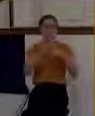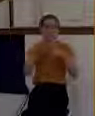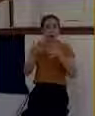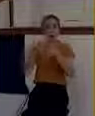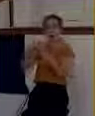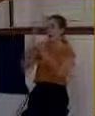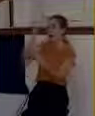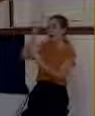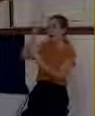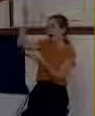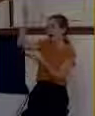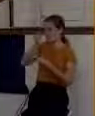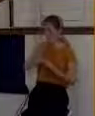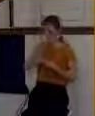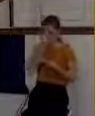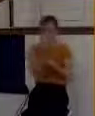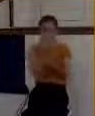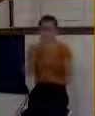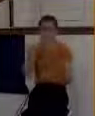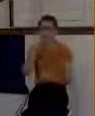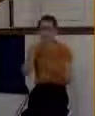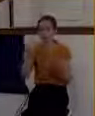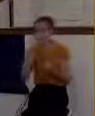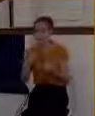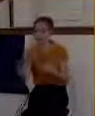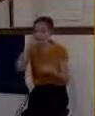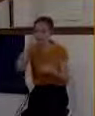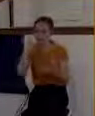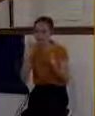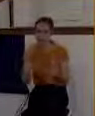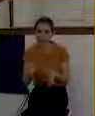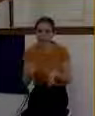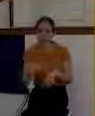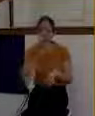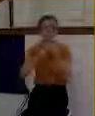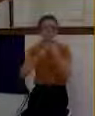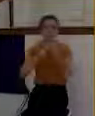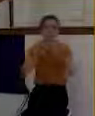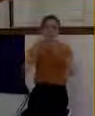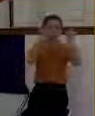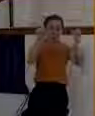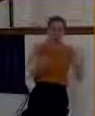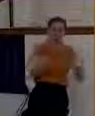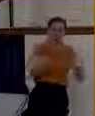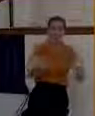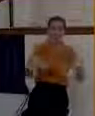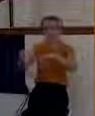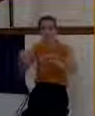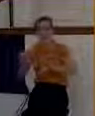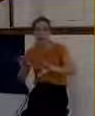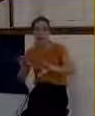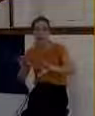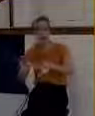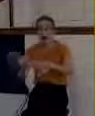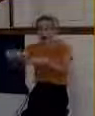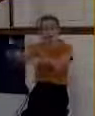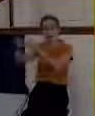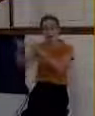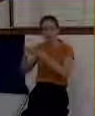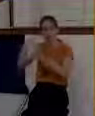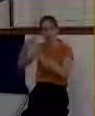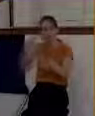be destroyed. The altar would be destroyed. The graves would be desecrated. And this is what the man of God had